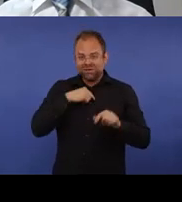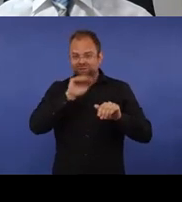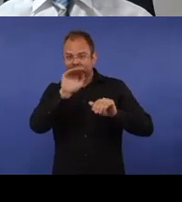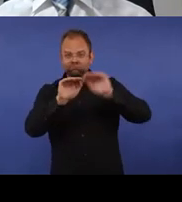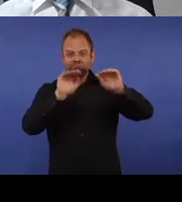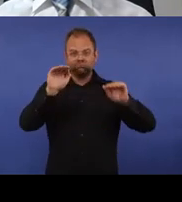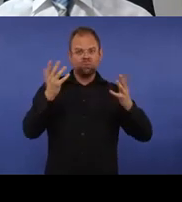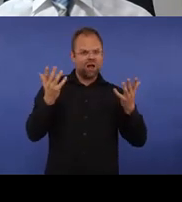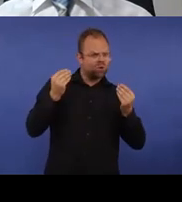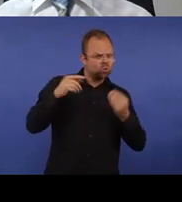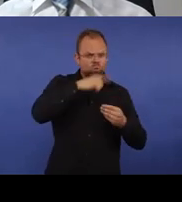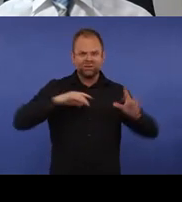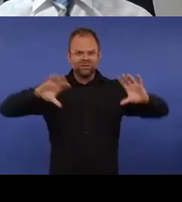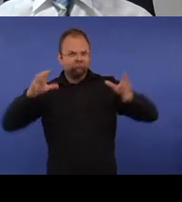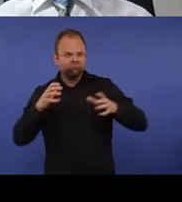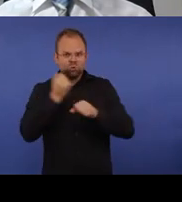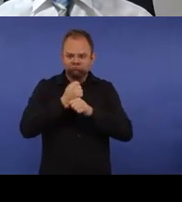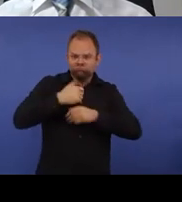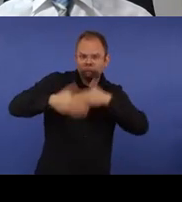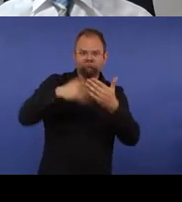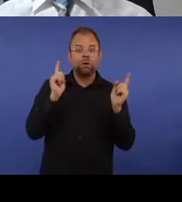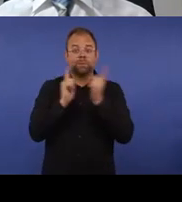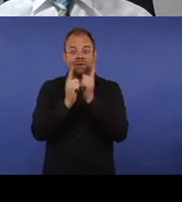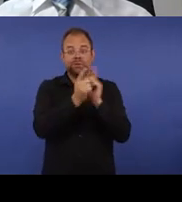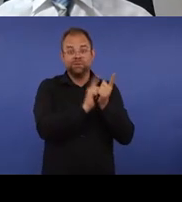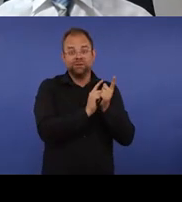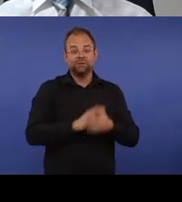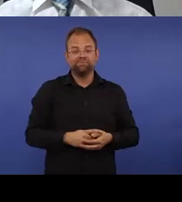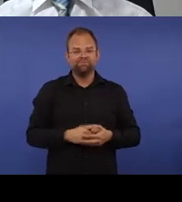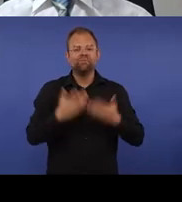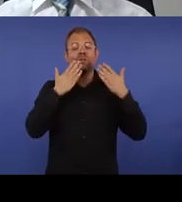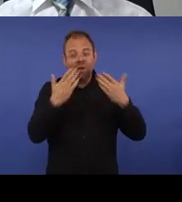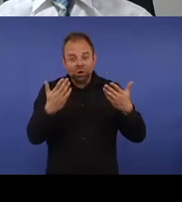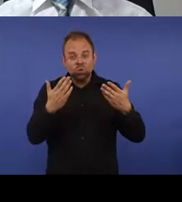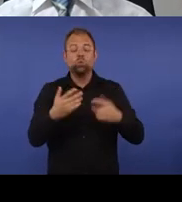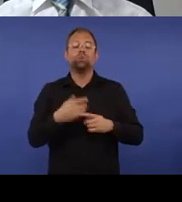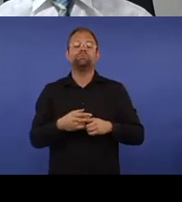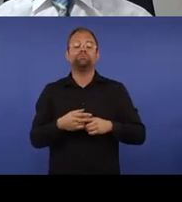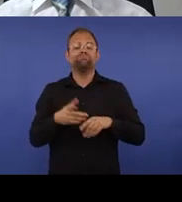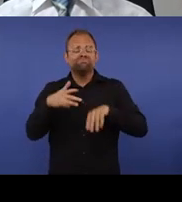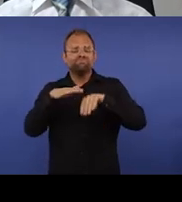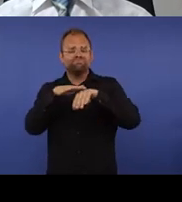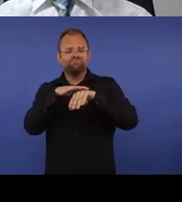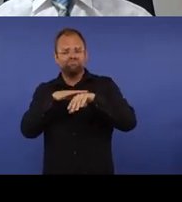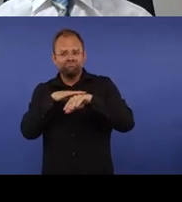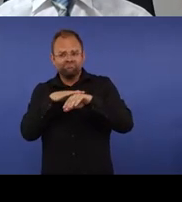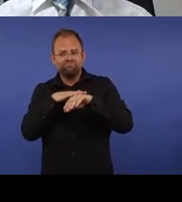sorry for the interpreters if we get a little bit 4 minutes after our time. Thanks a lot. Bye-bye,